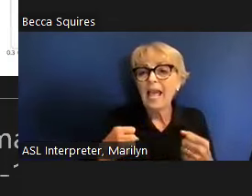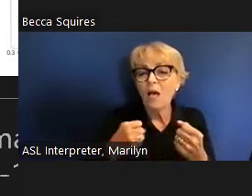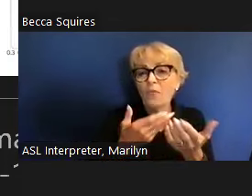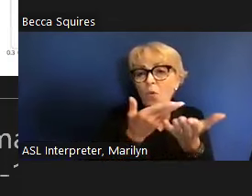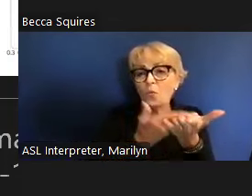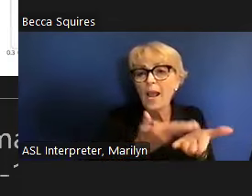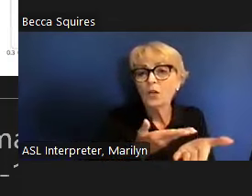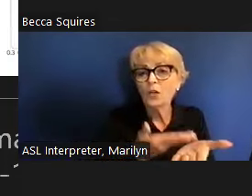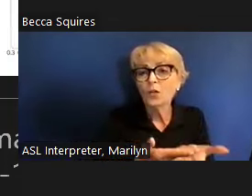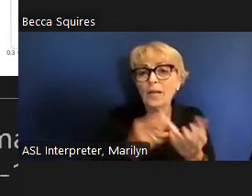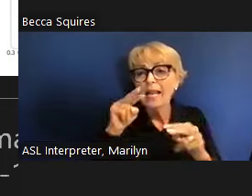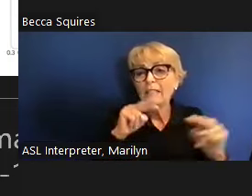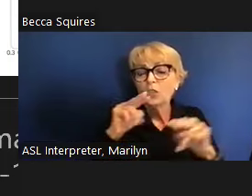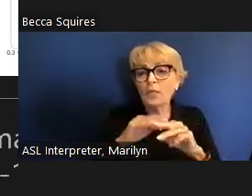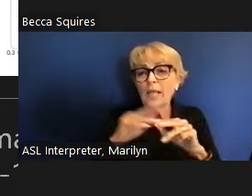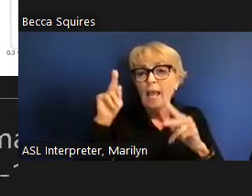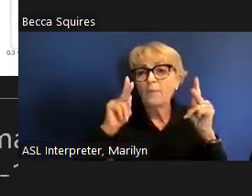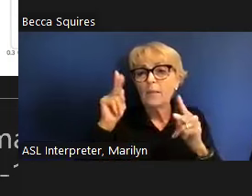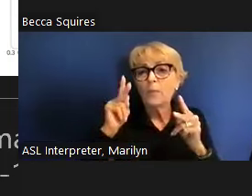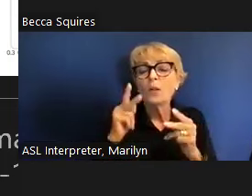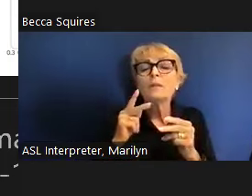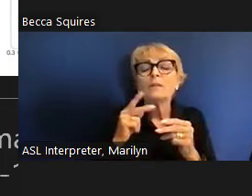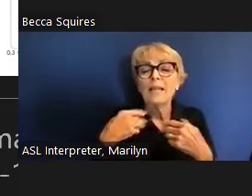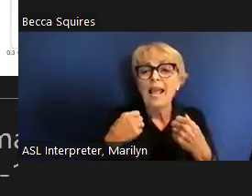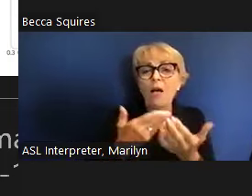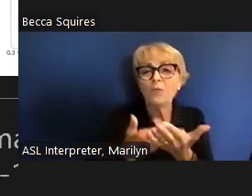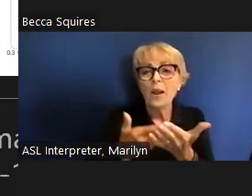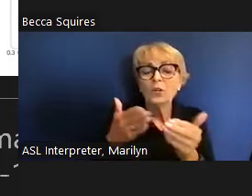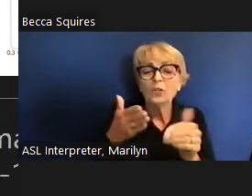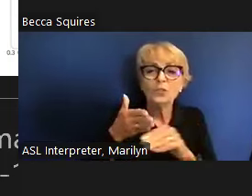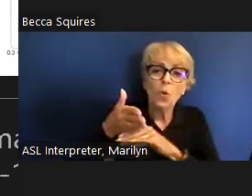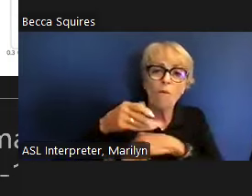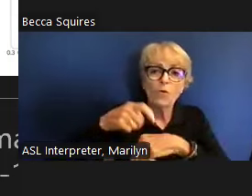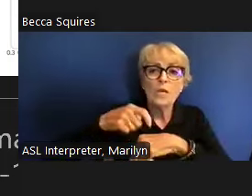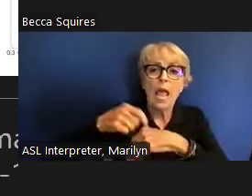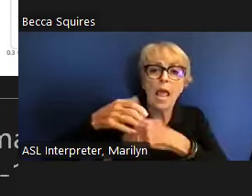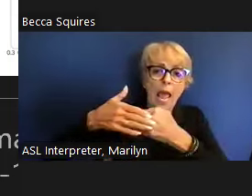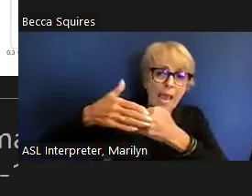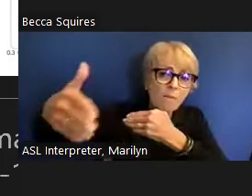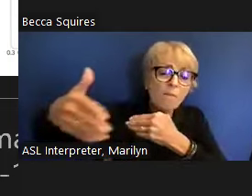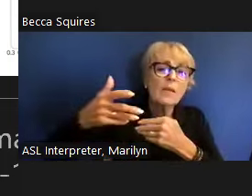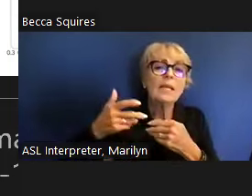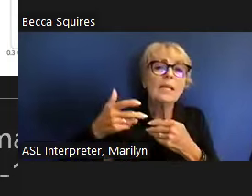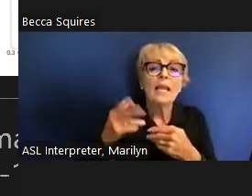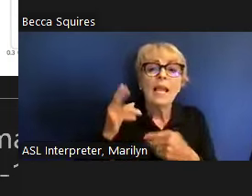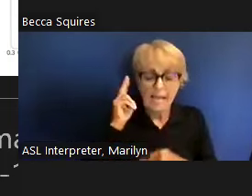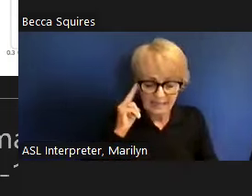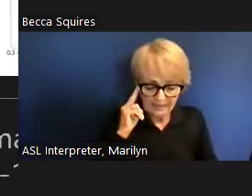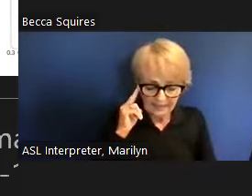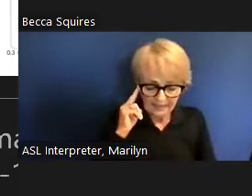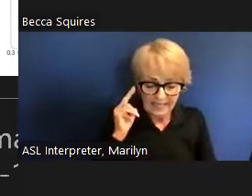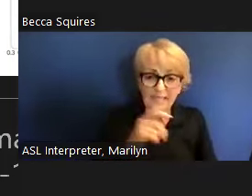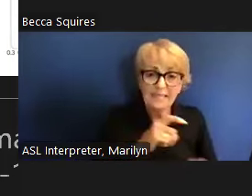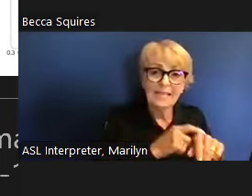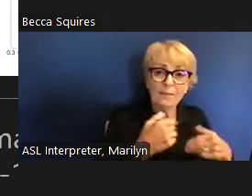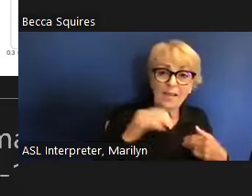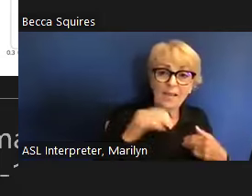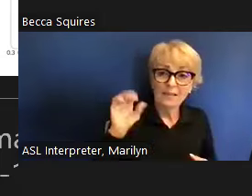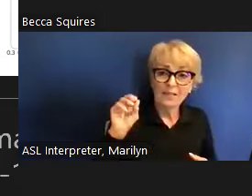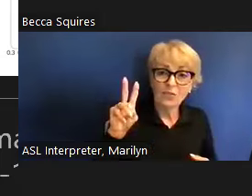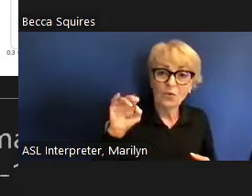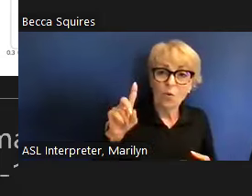at people, health records over time and see from the time they had a COVID diagnosis,